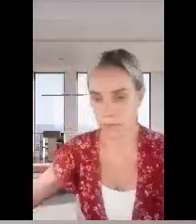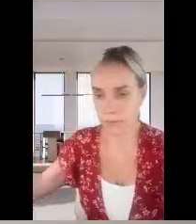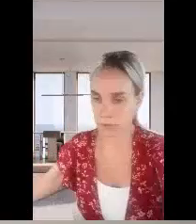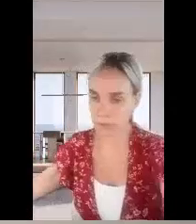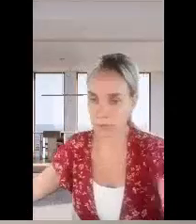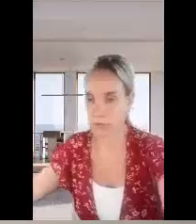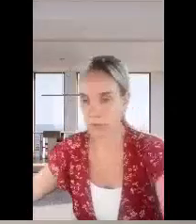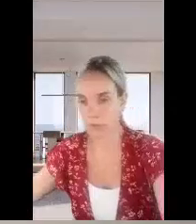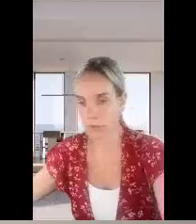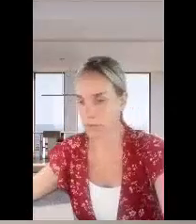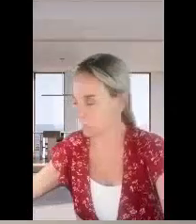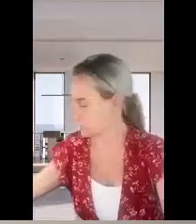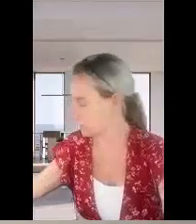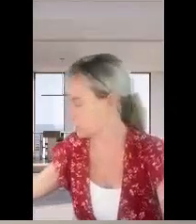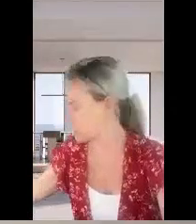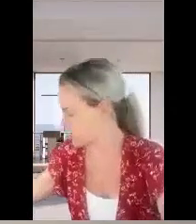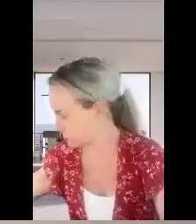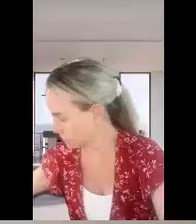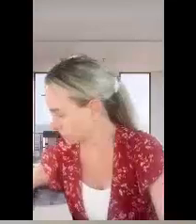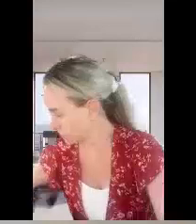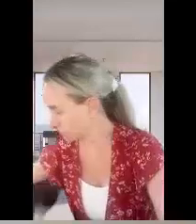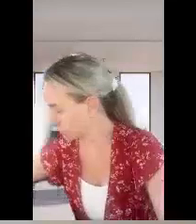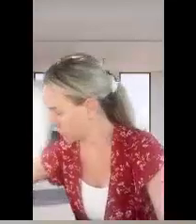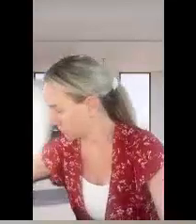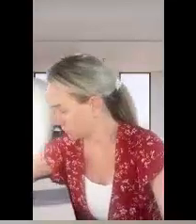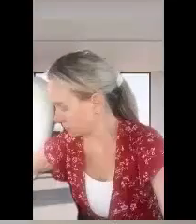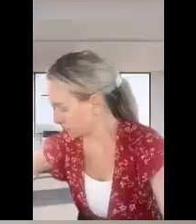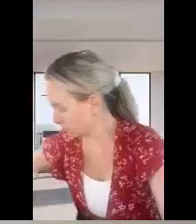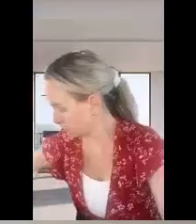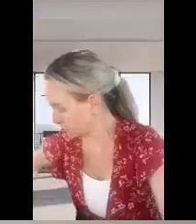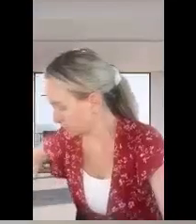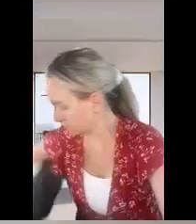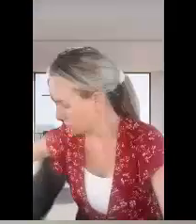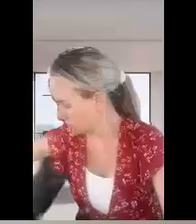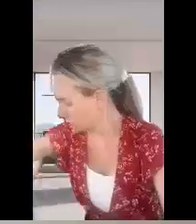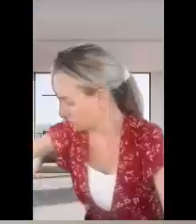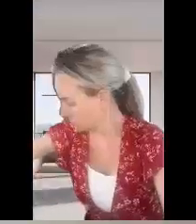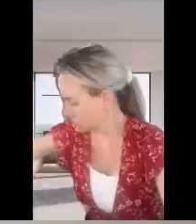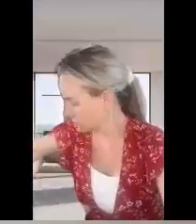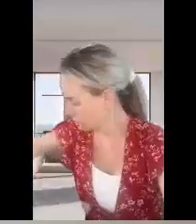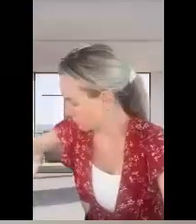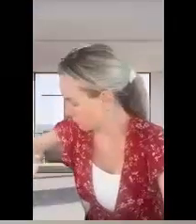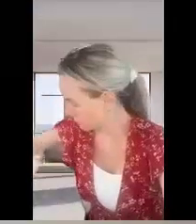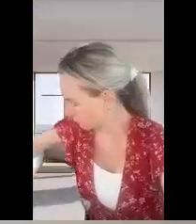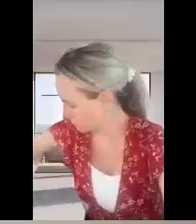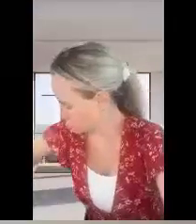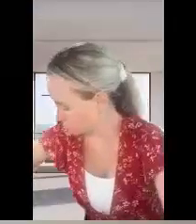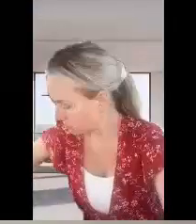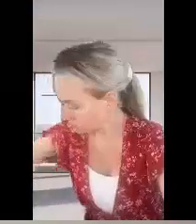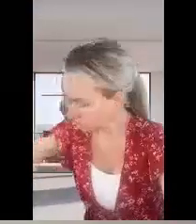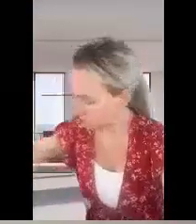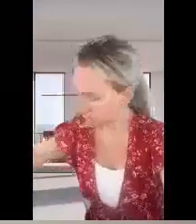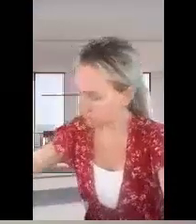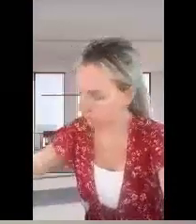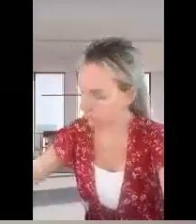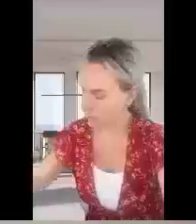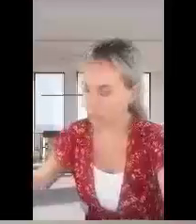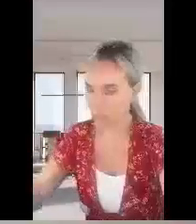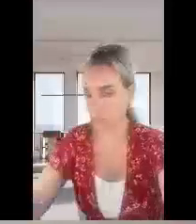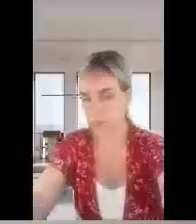I don't know if you'd like me to now go on to the instructional coach, which is business case